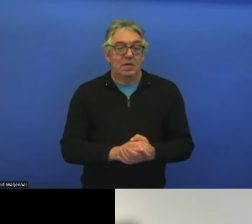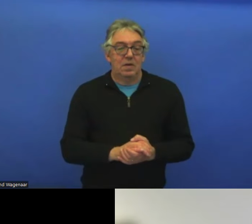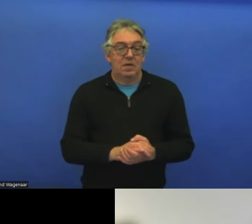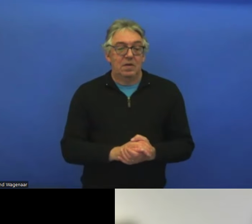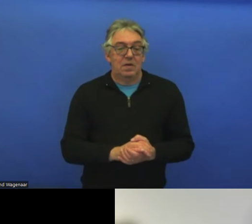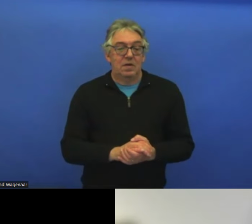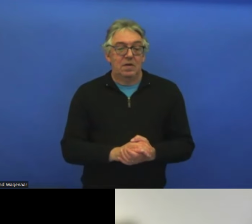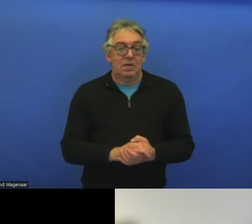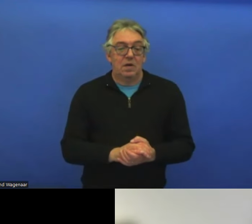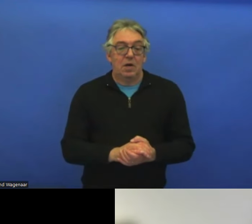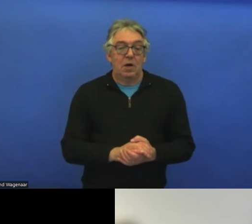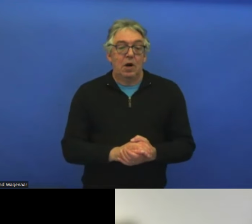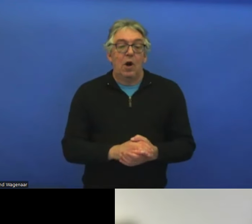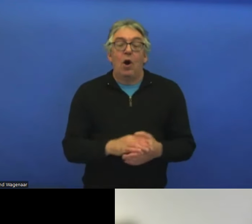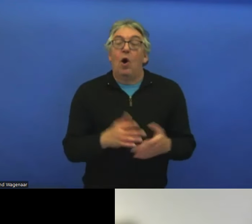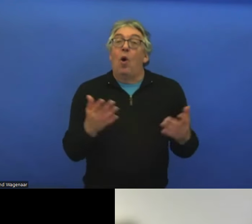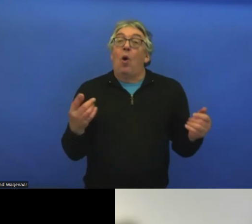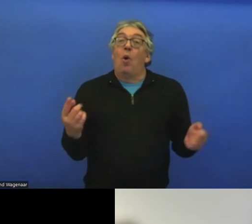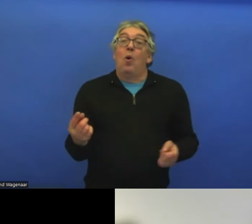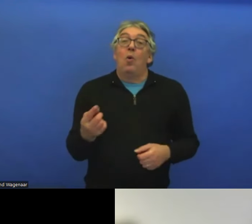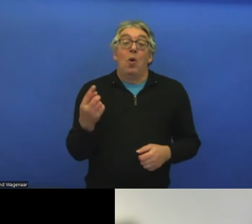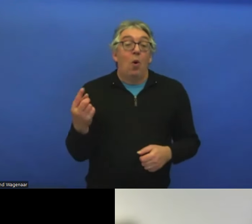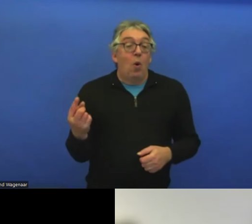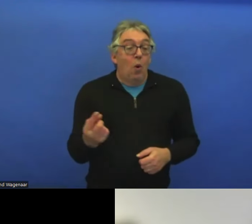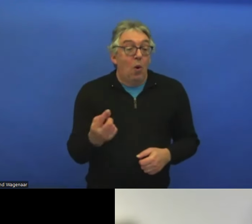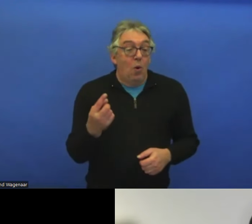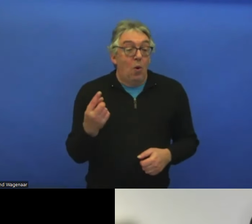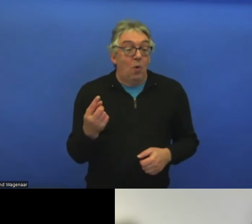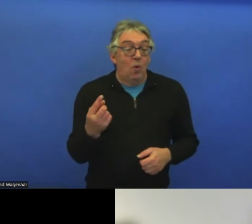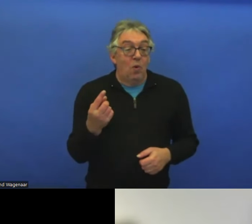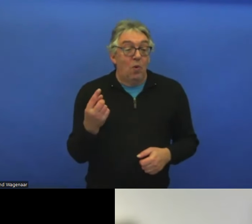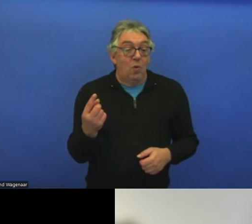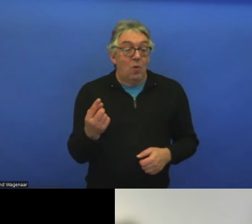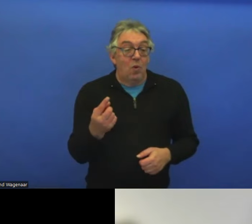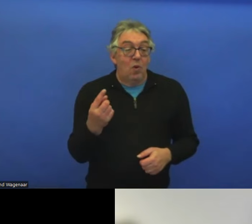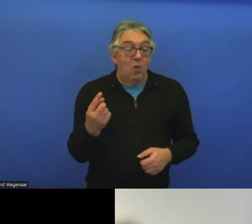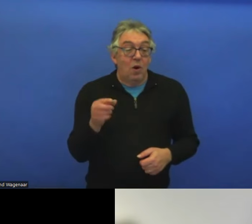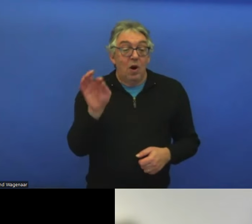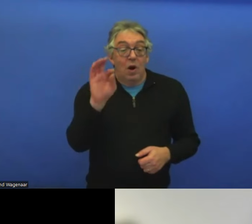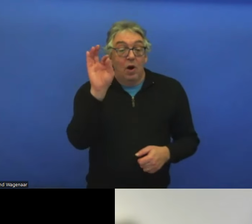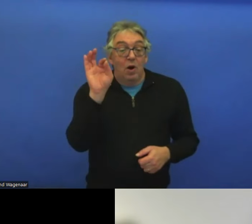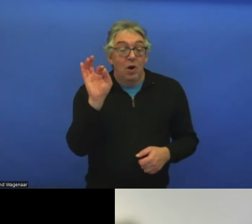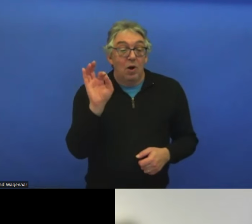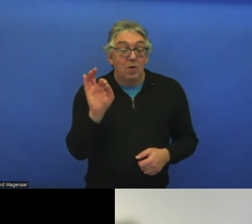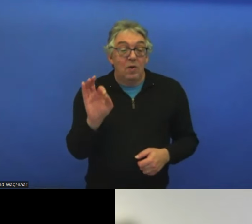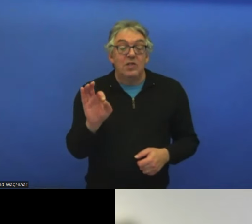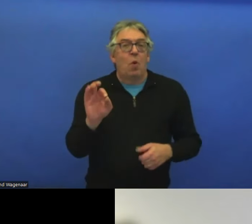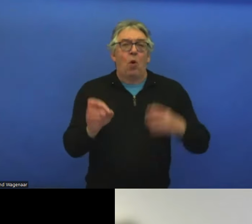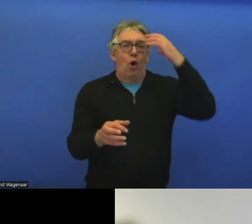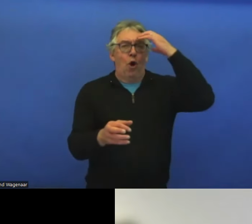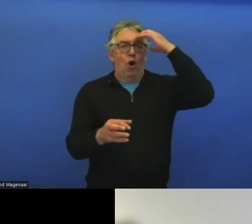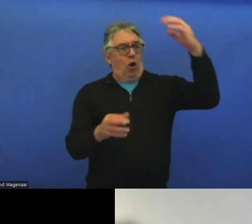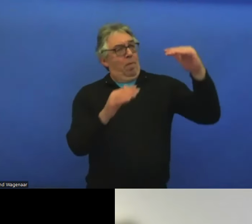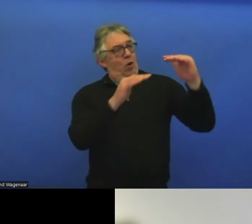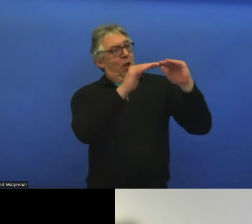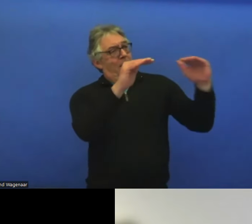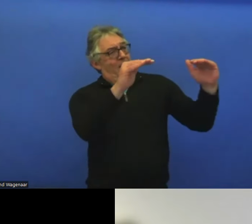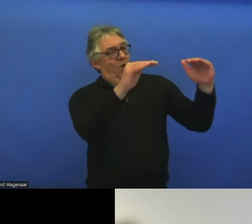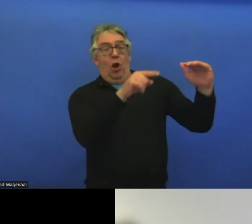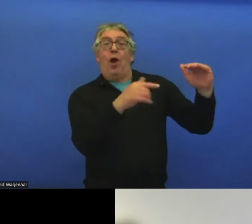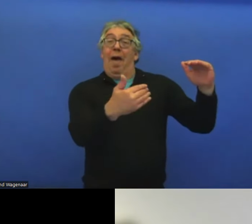to refugees, but to persons with disabilities at large, including refugees, though. And usually in